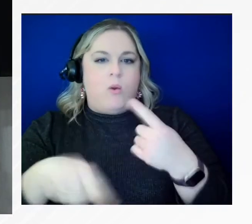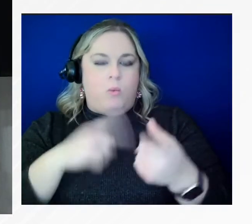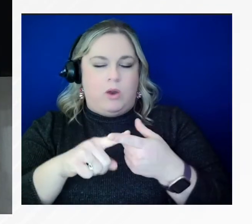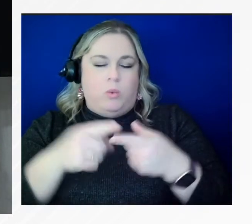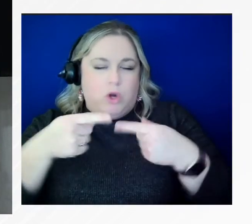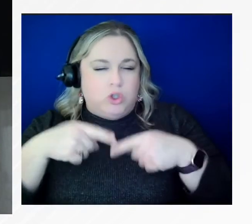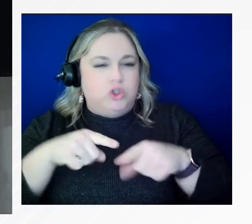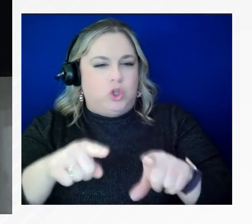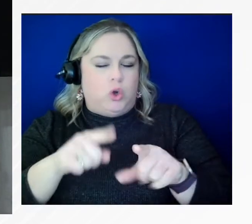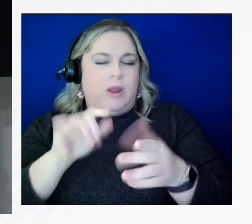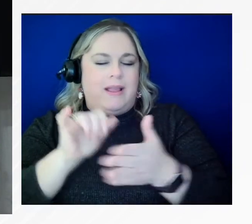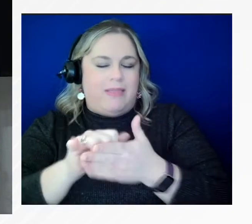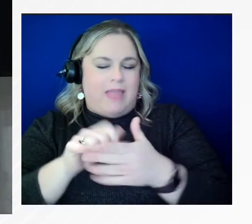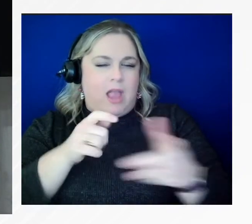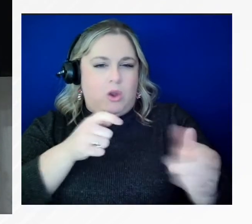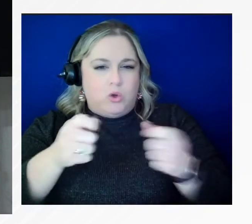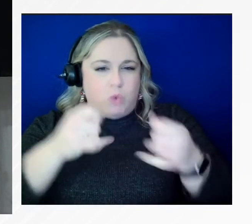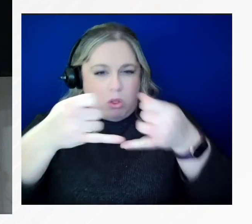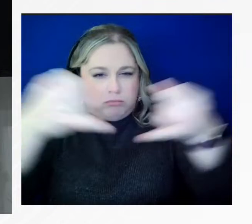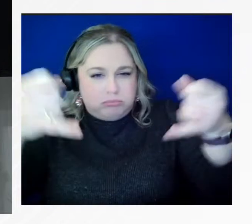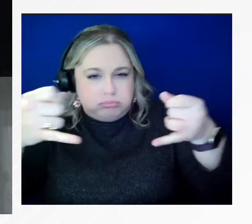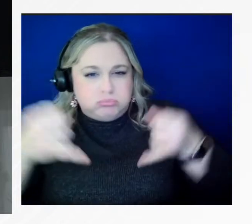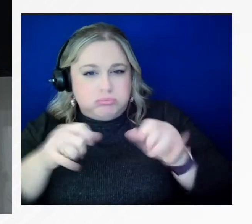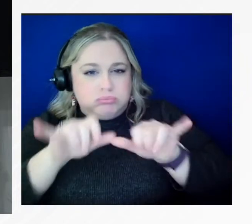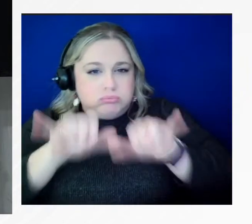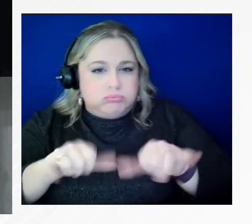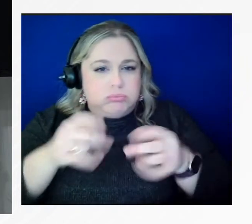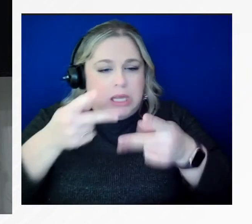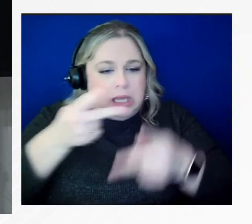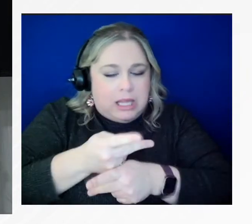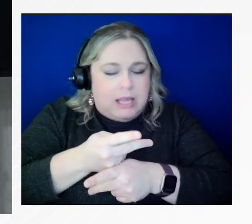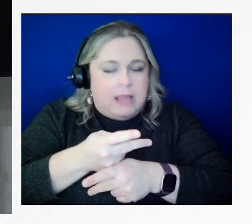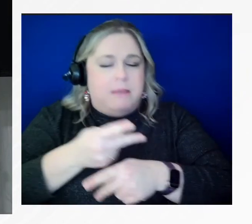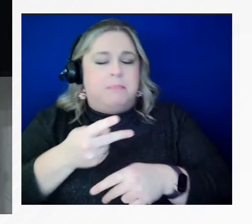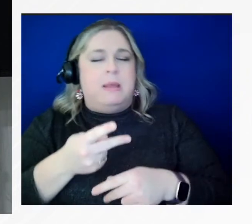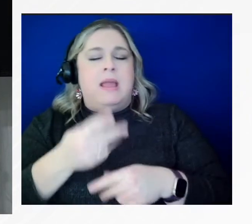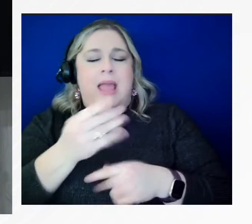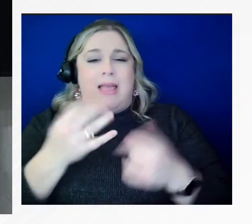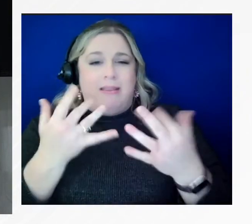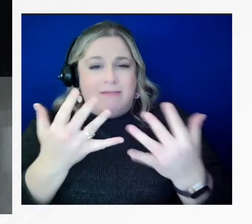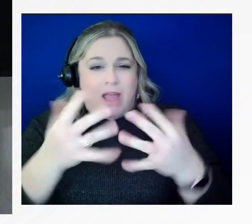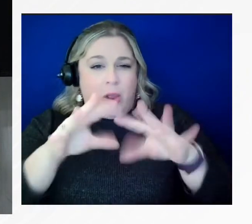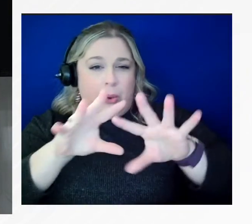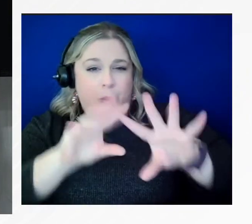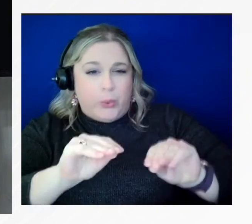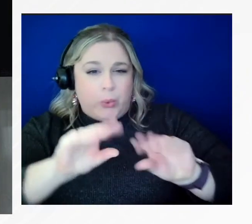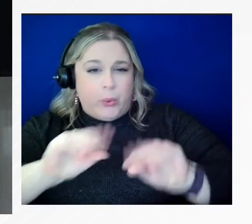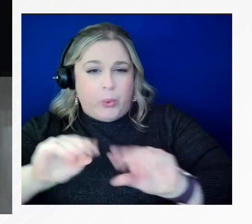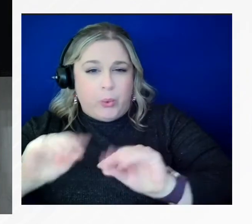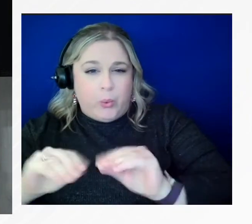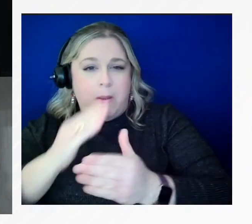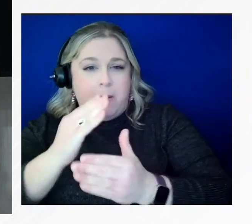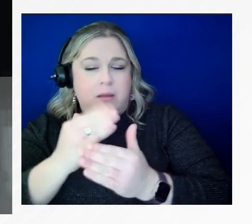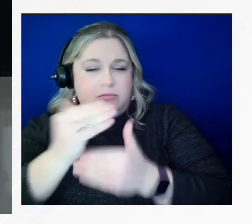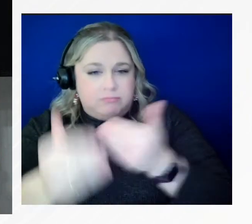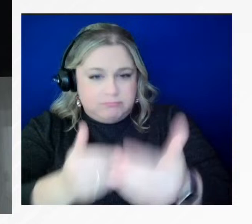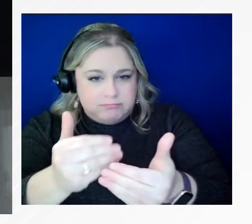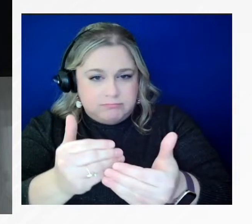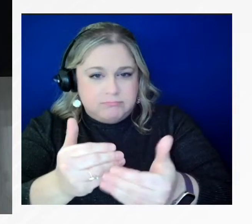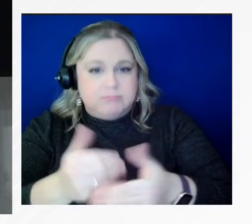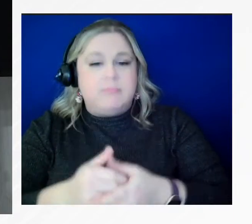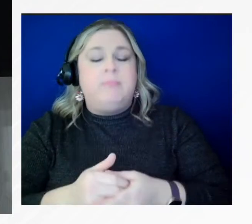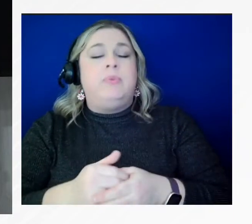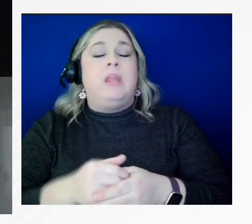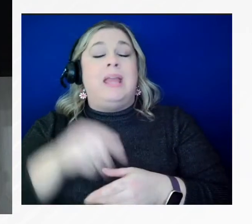controlling the lines. As we look down into Perco Canyon down to the west, we've had great success